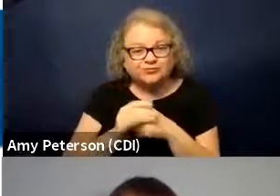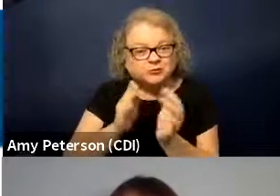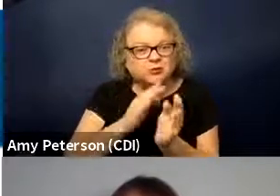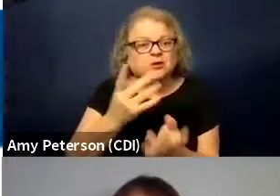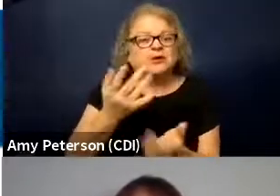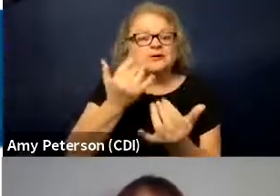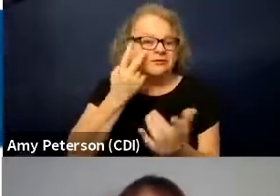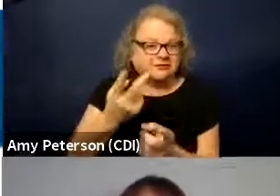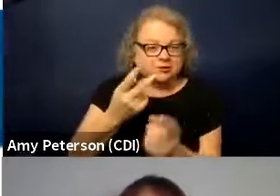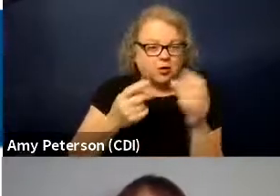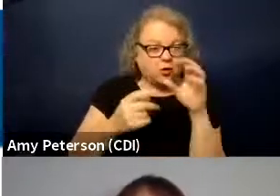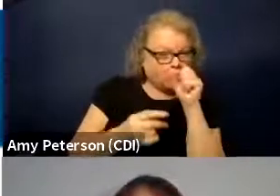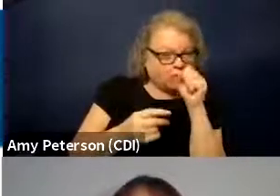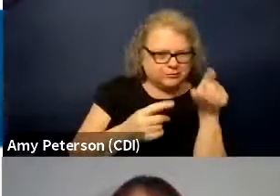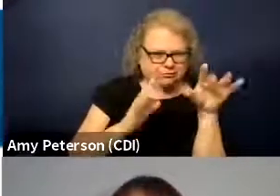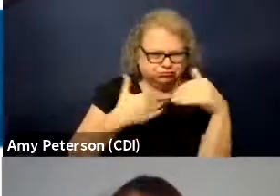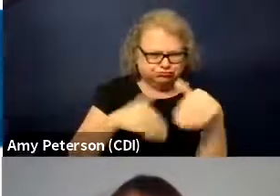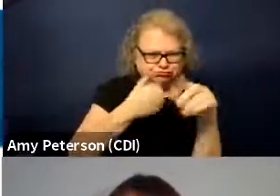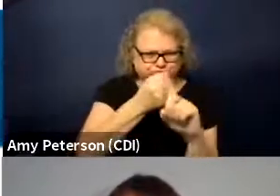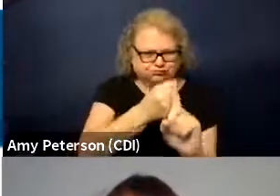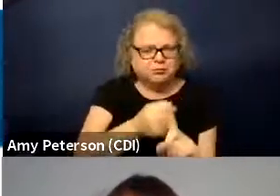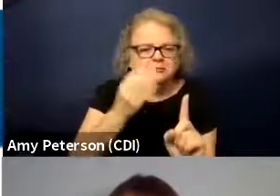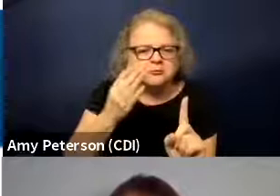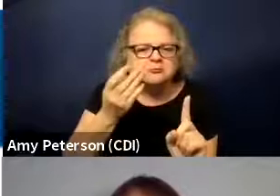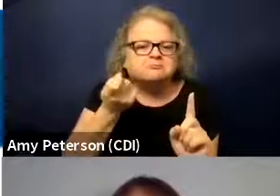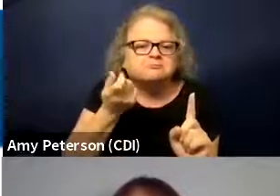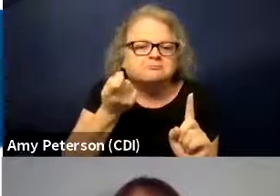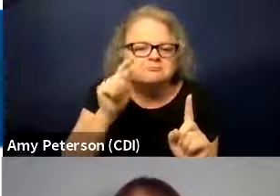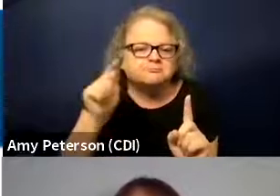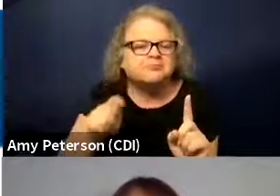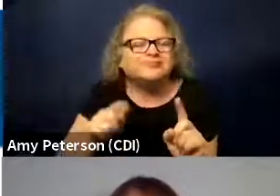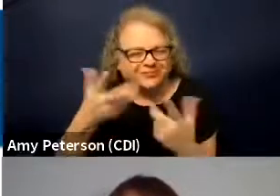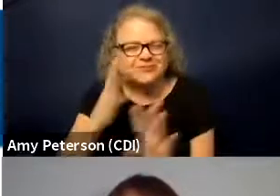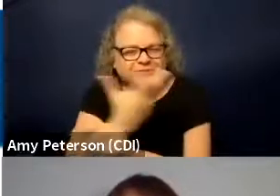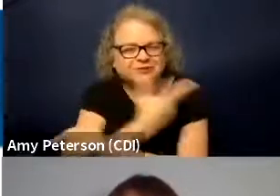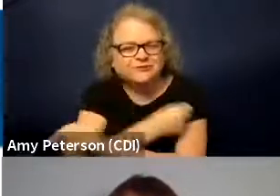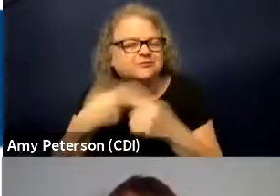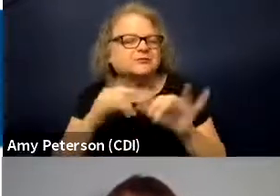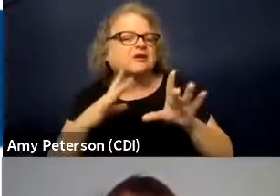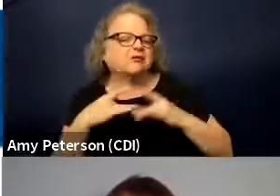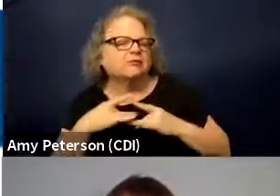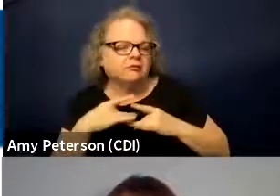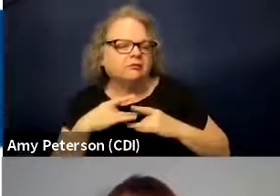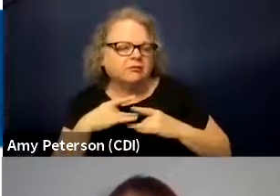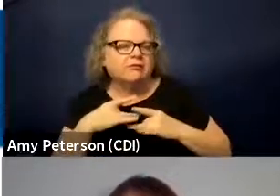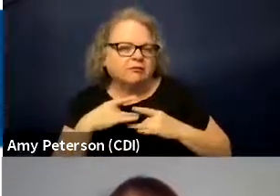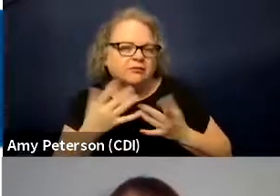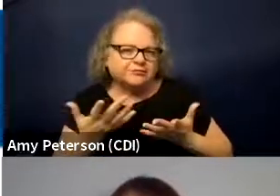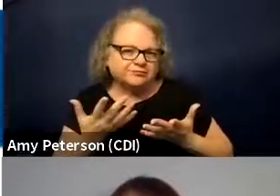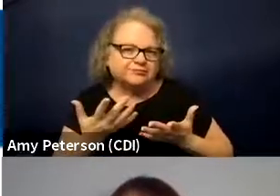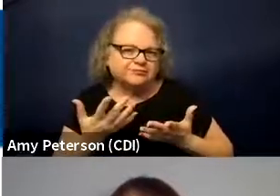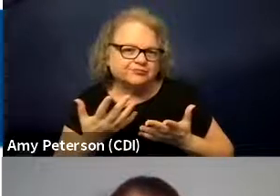a ventilator, were either over age 70 or they had multiple medical conditions